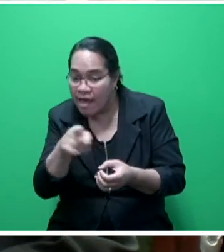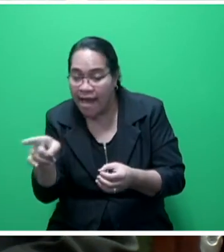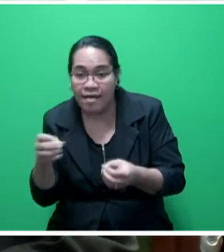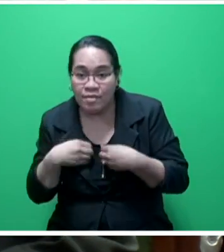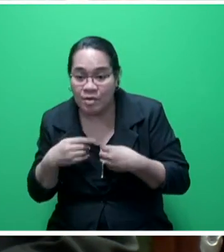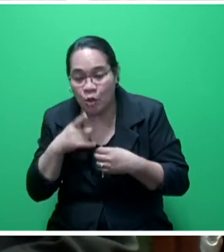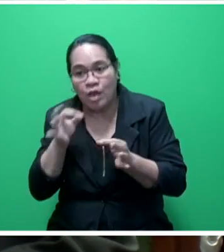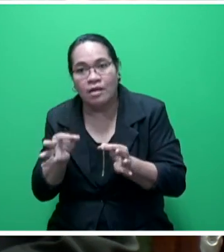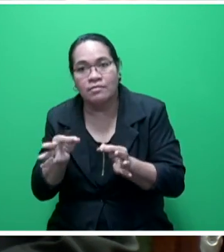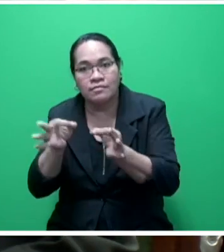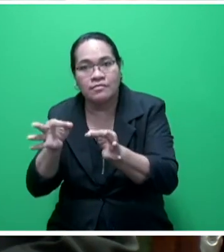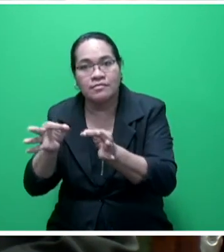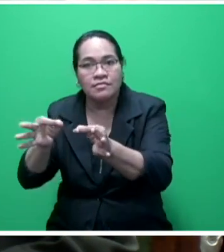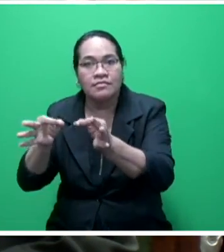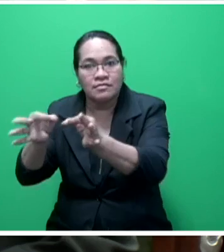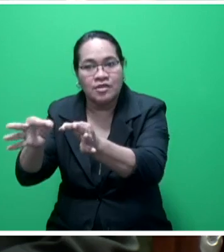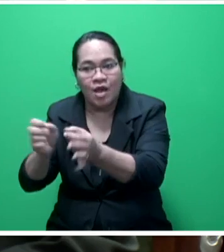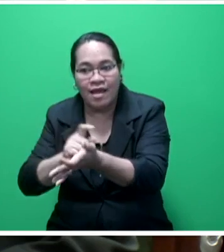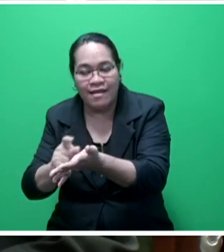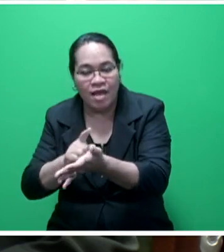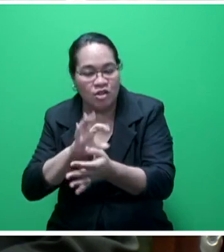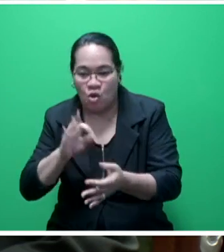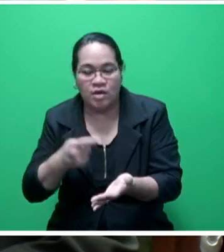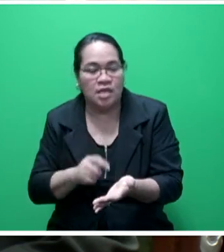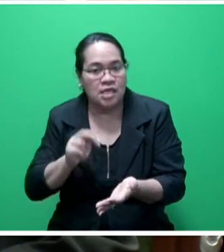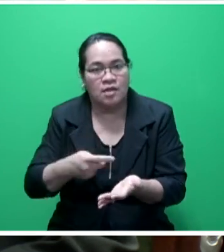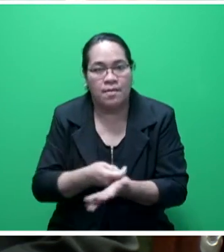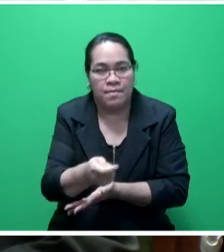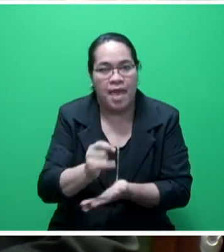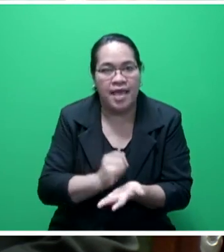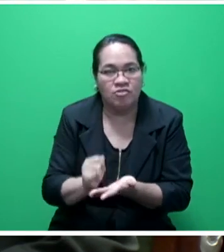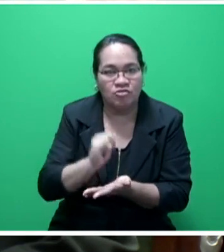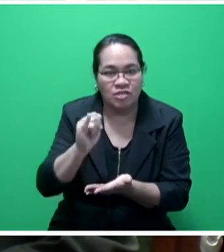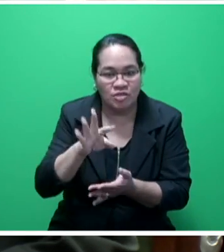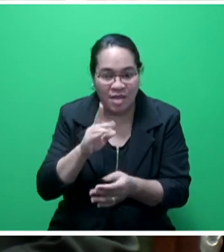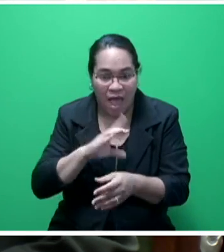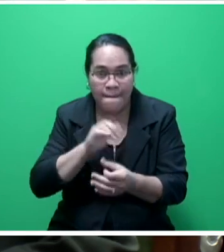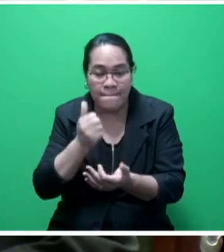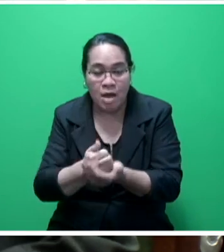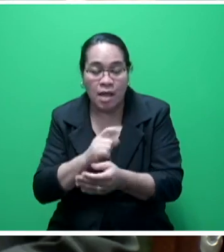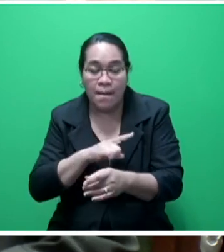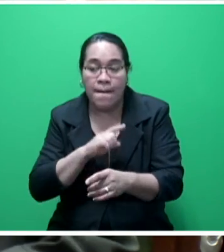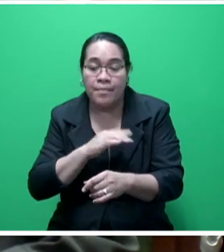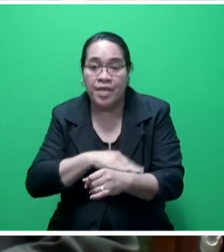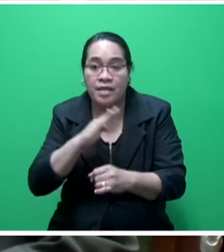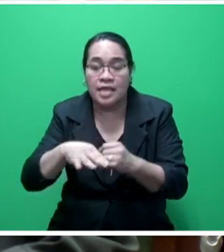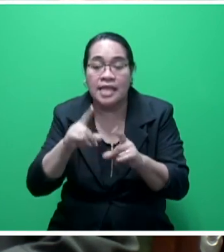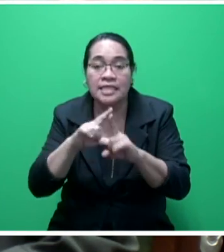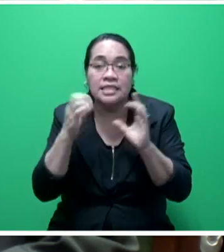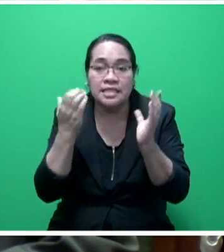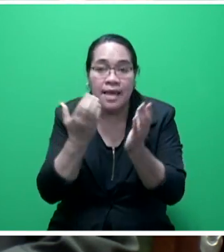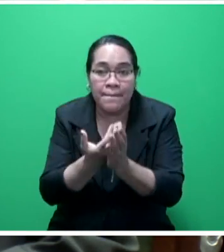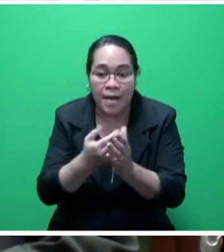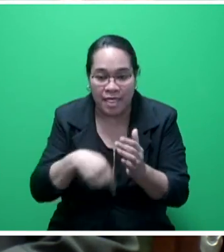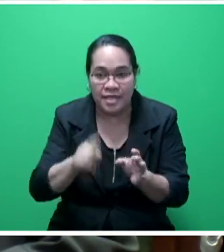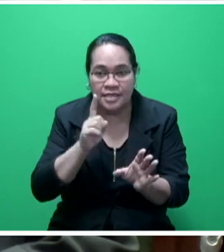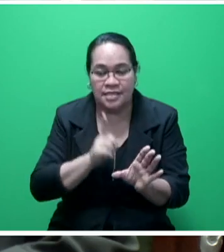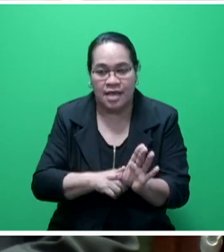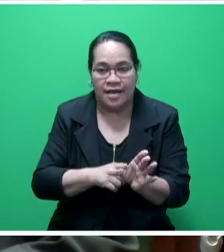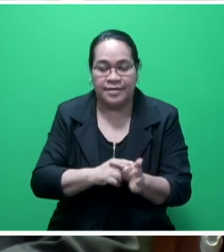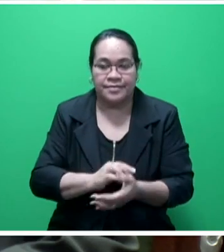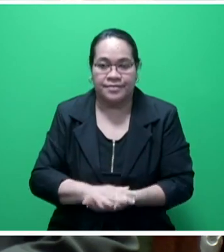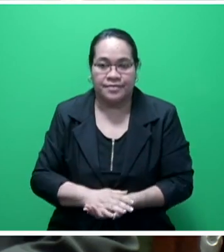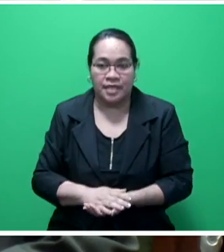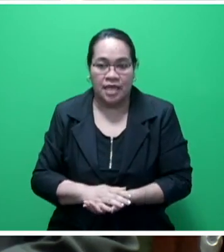defer the payment interest, they only pay interest, defer the principal amount. That's up till December of this year.